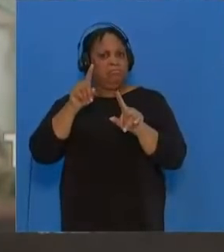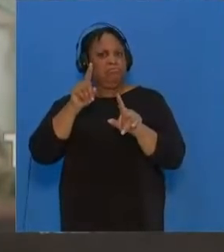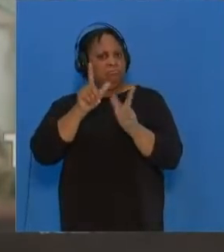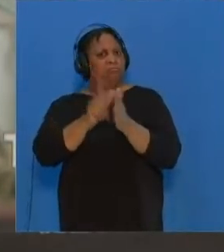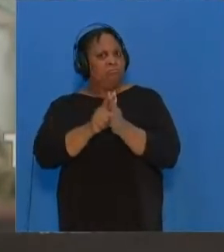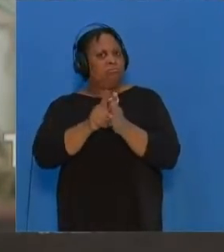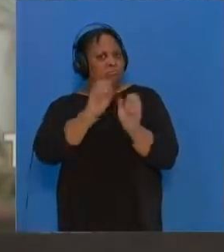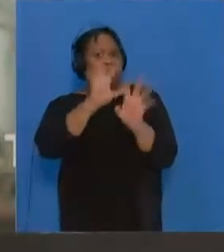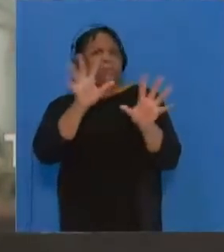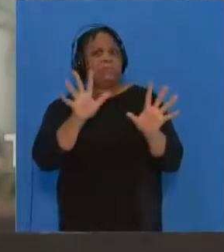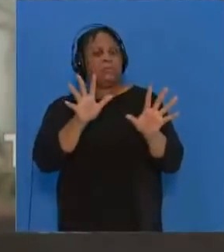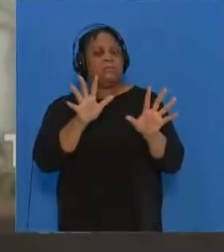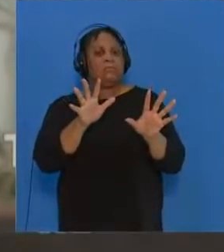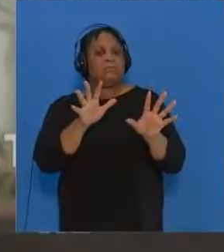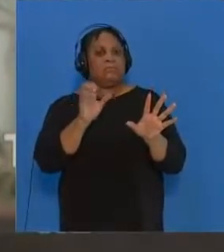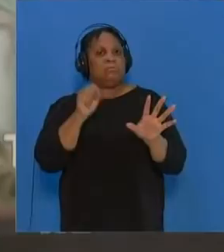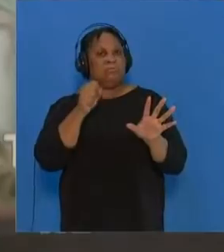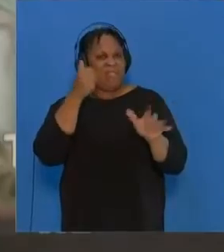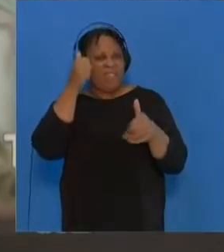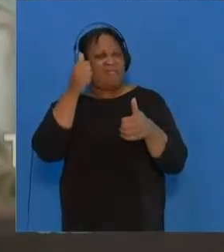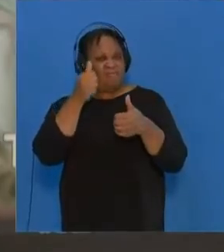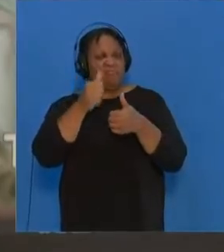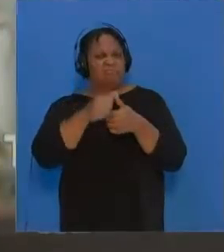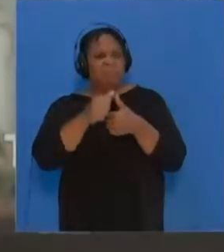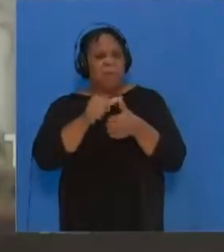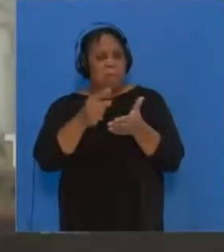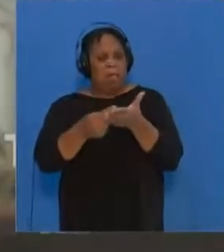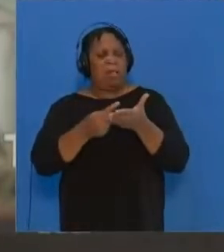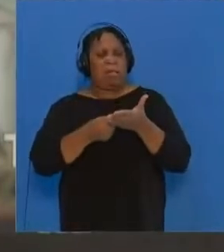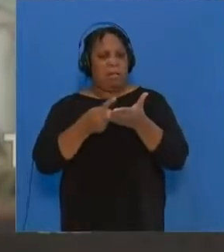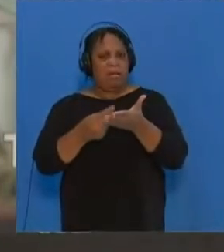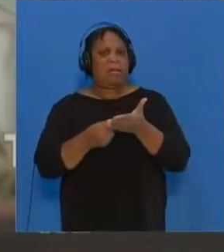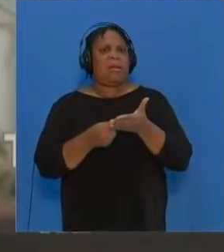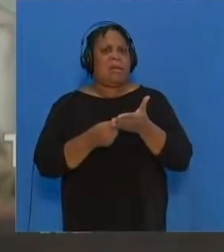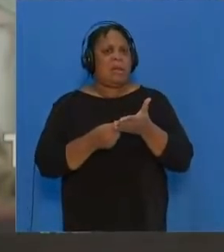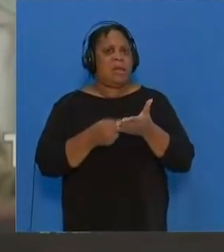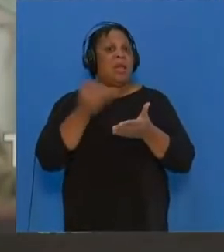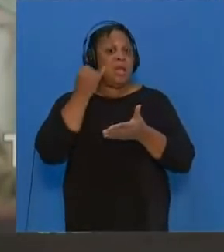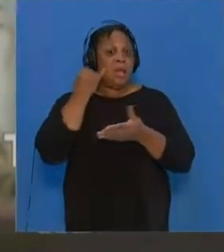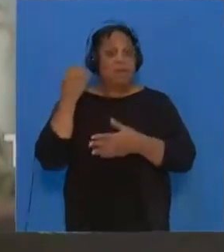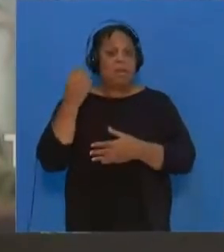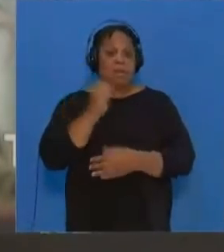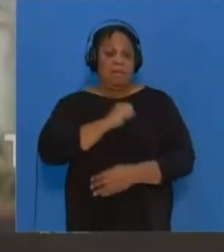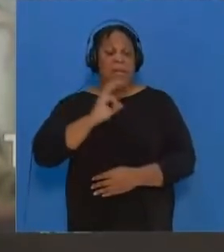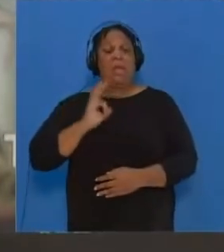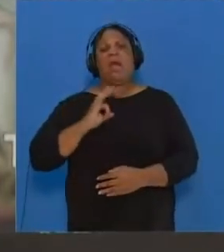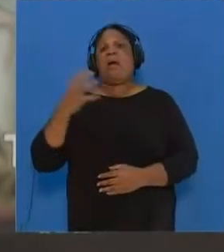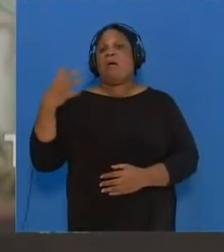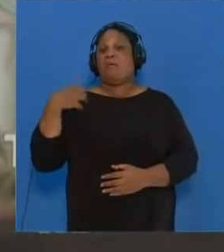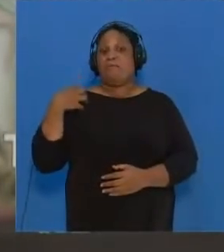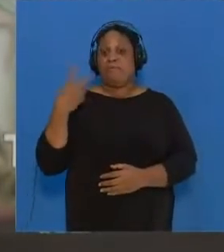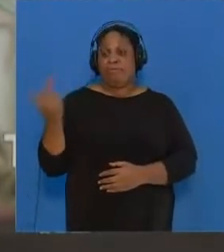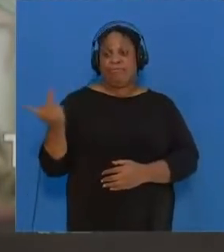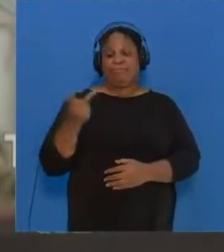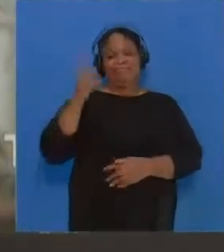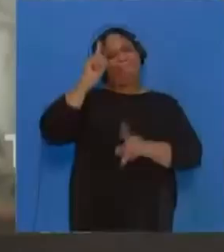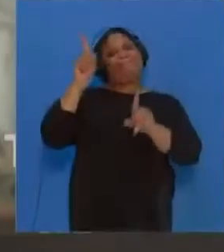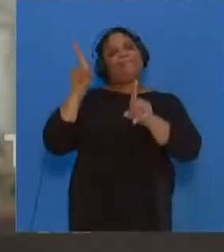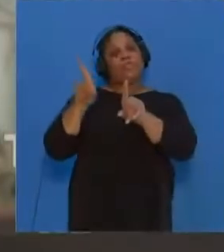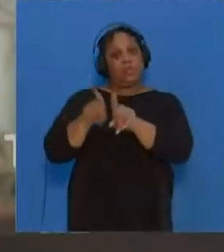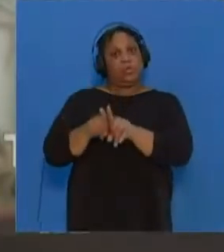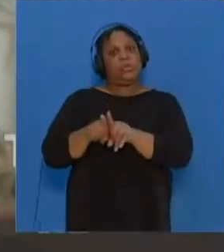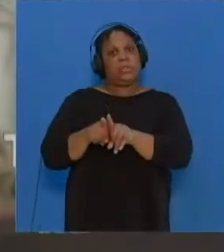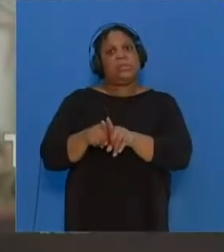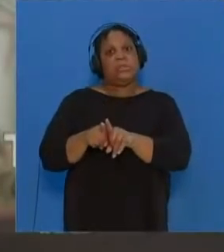seem to remember that debate, and the fact is that if the employee and the employer agrees, then that